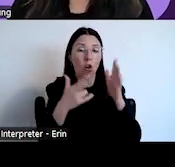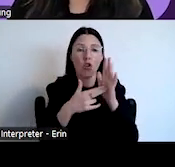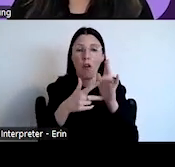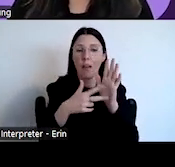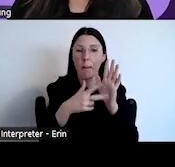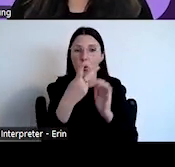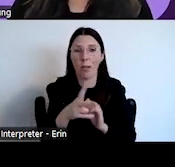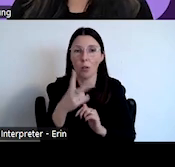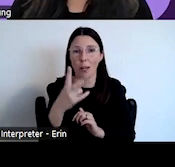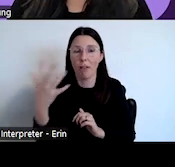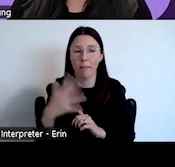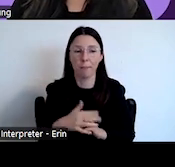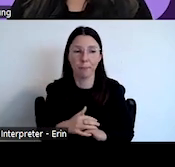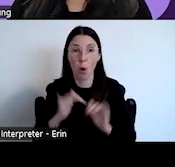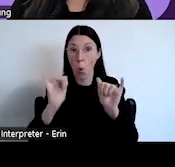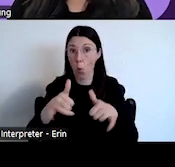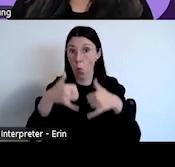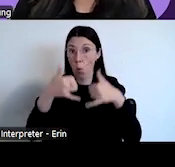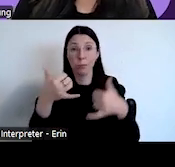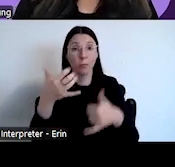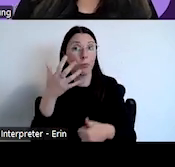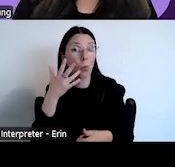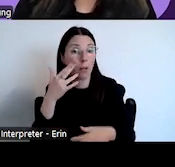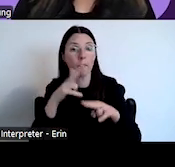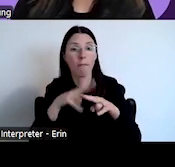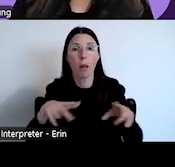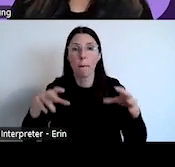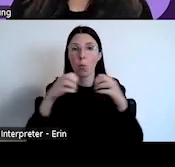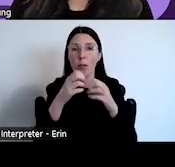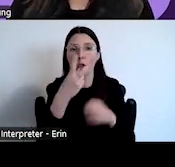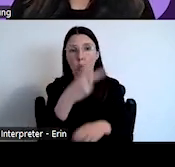be held in February 2026.